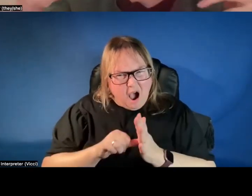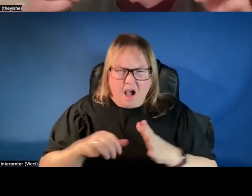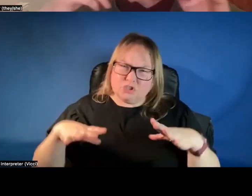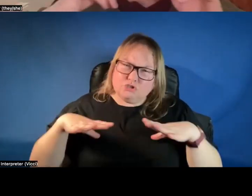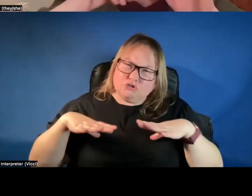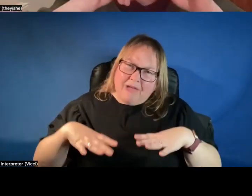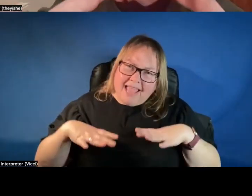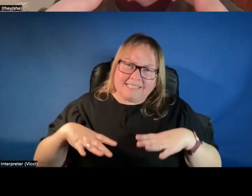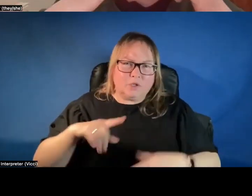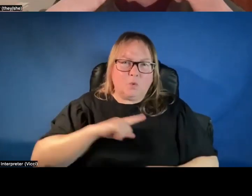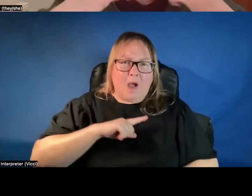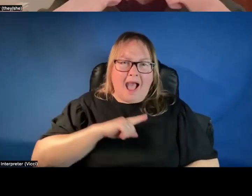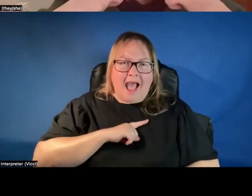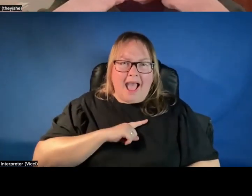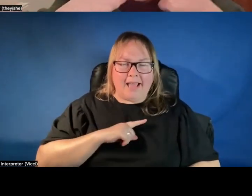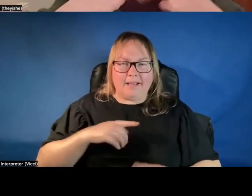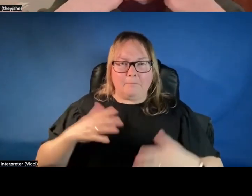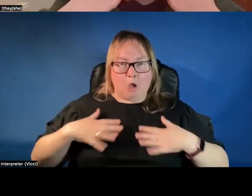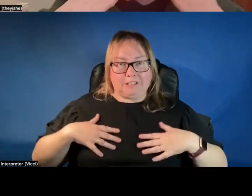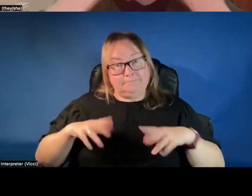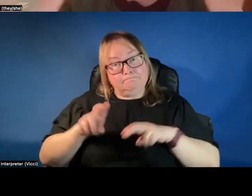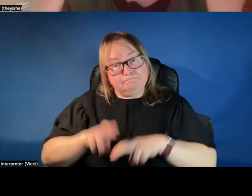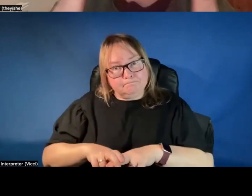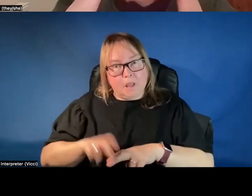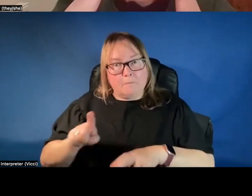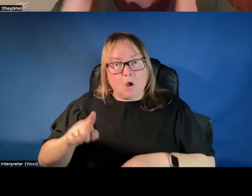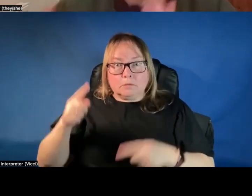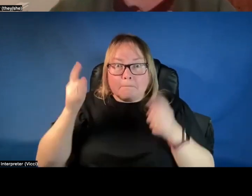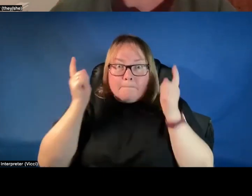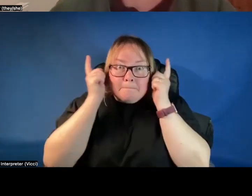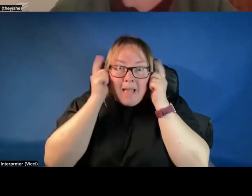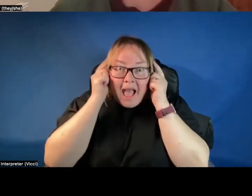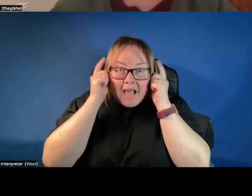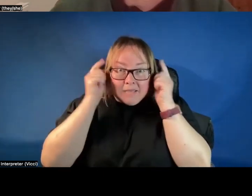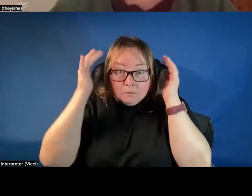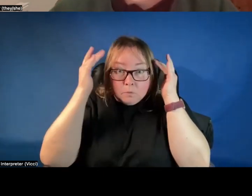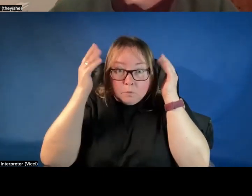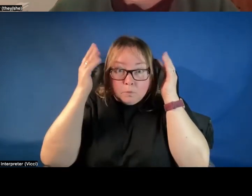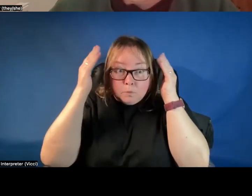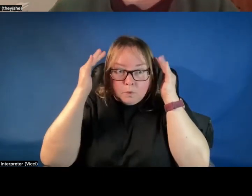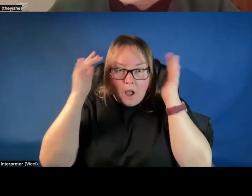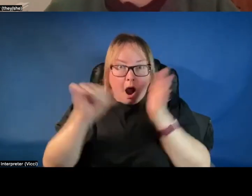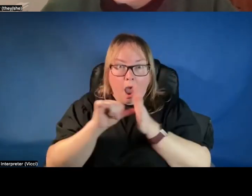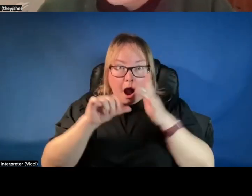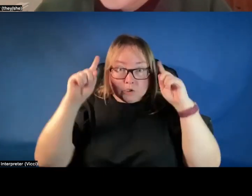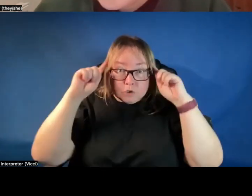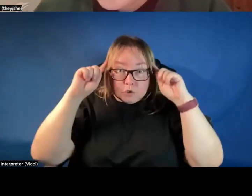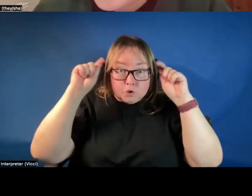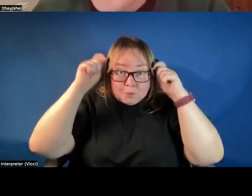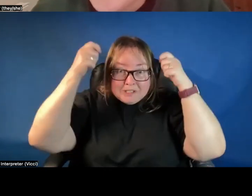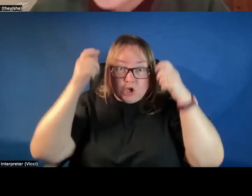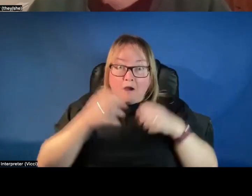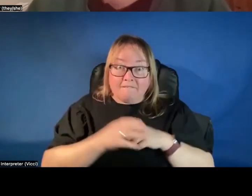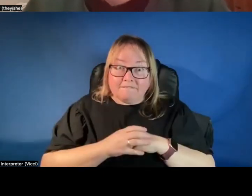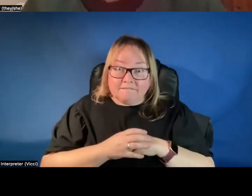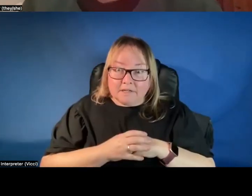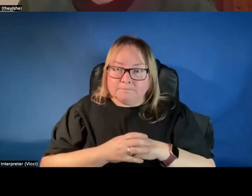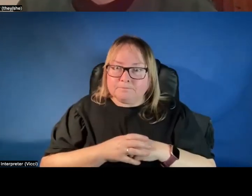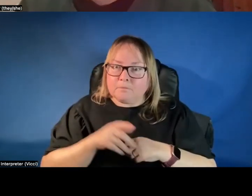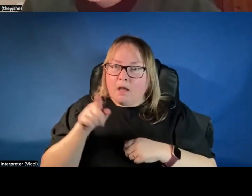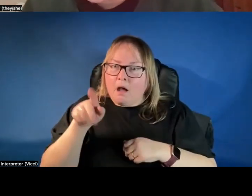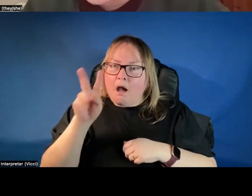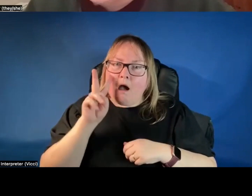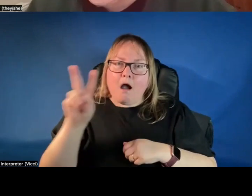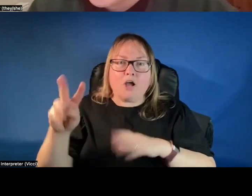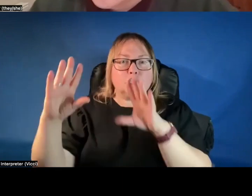absorbing something else, or you know, like watching something or whatever it is. I just want to read out what Sean's written